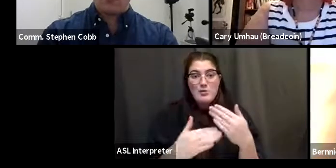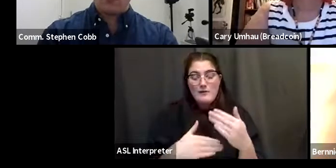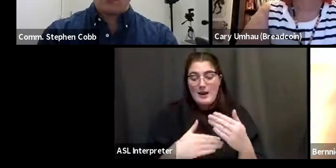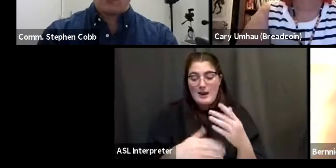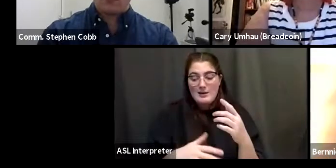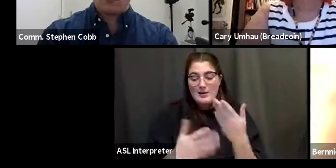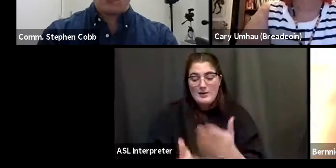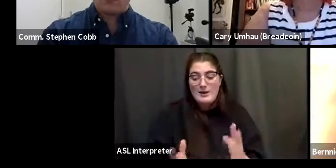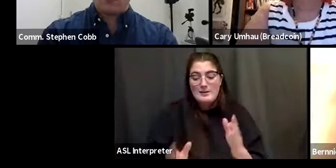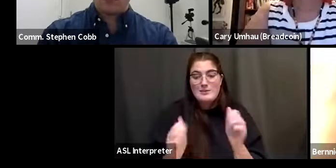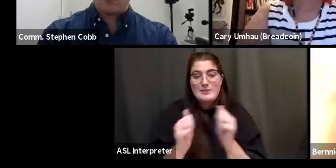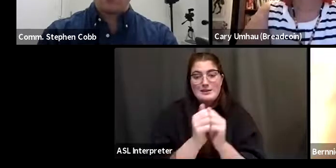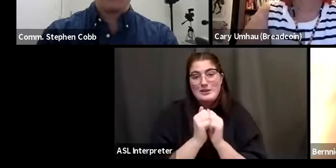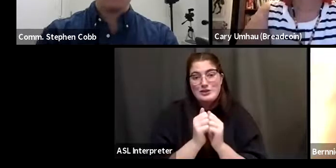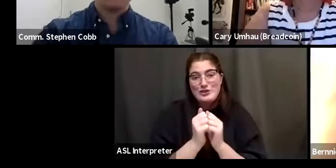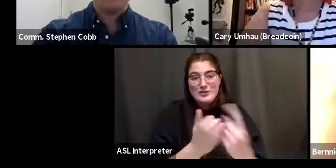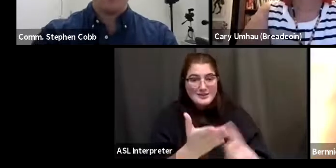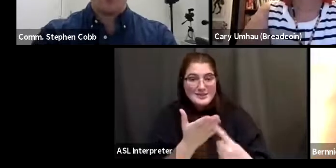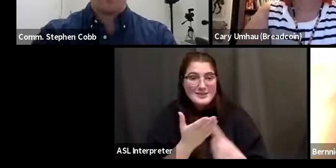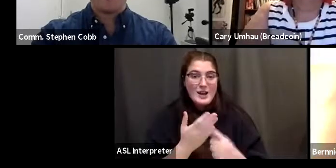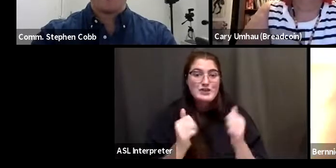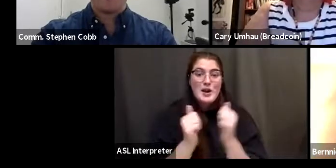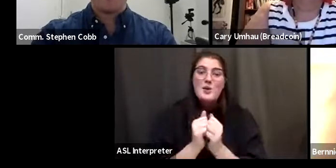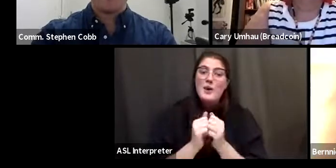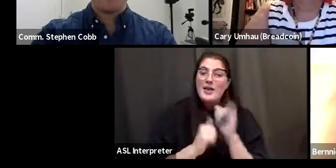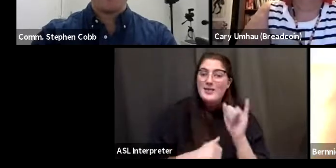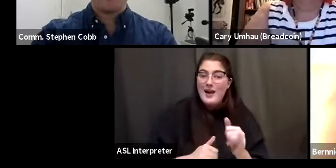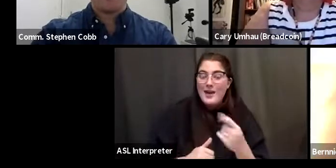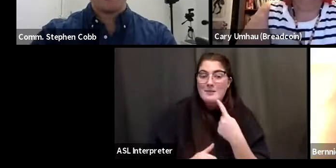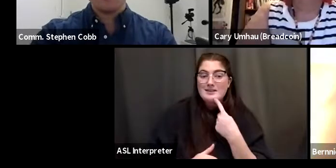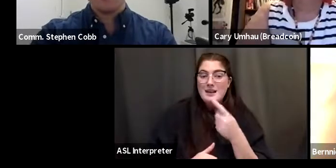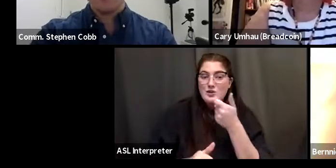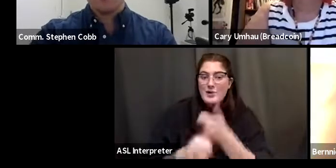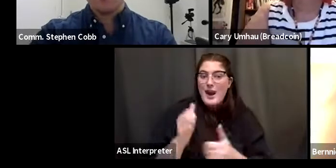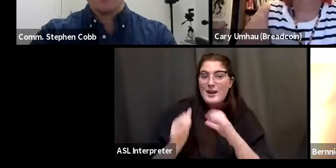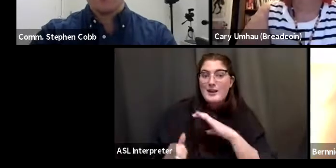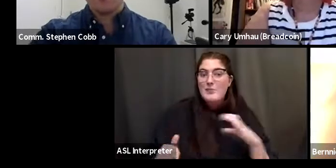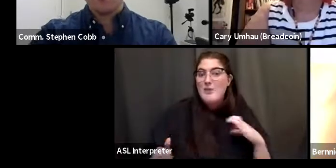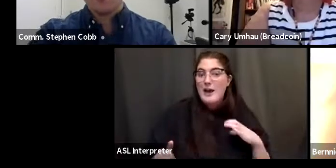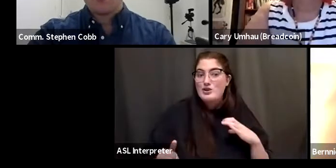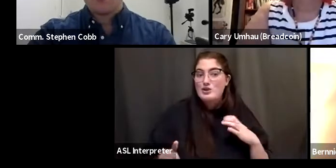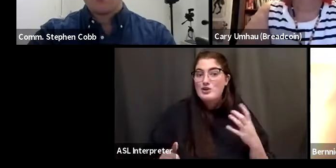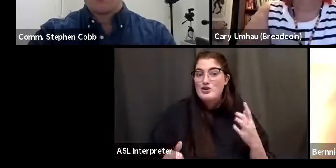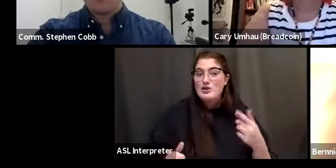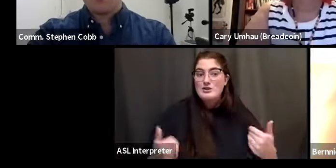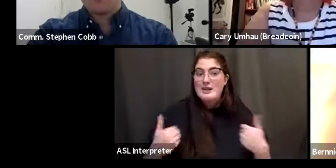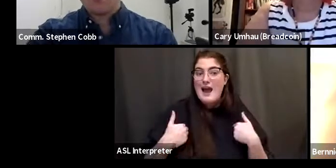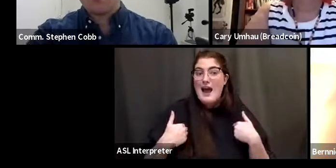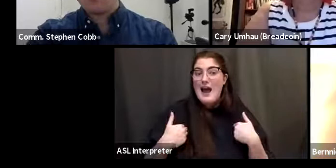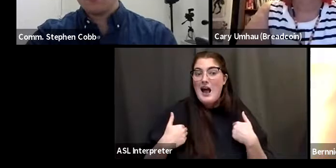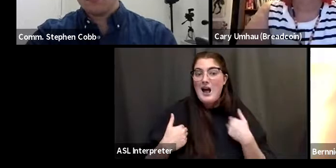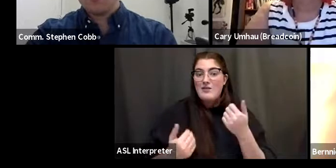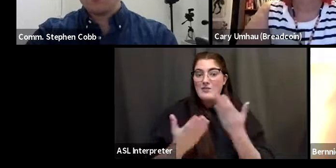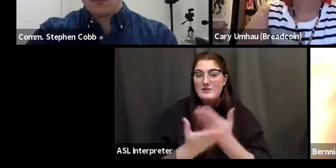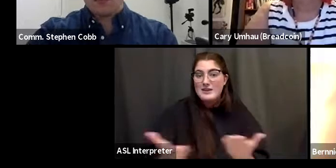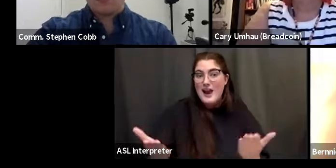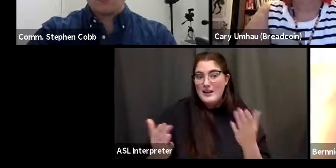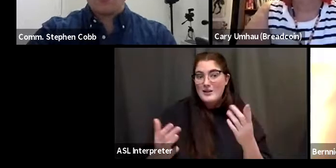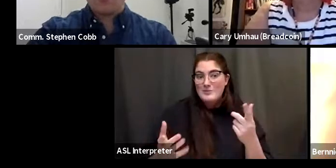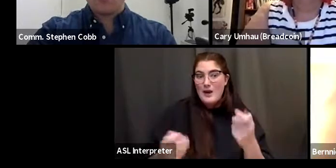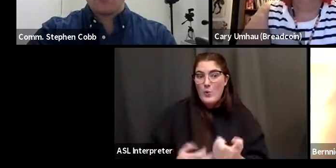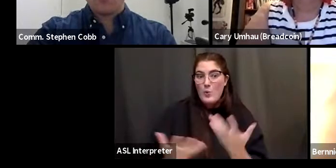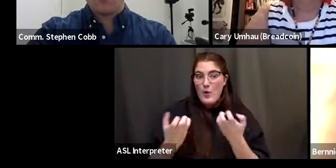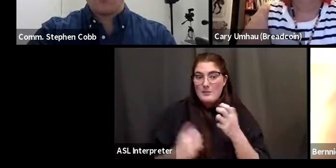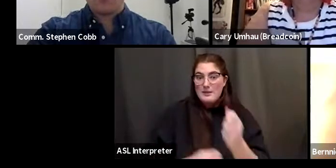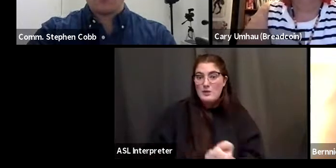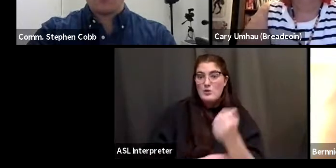discussion. So with that being said, do any of the commissioners have an item that they'd like to see removed from the